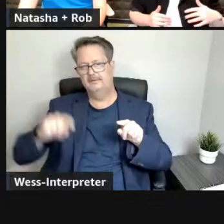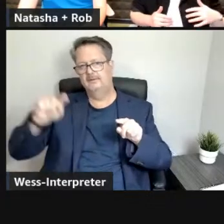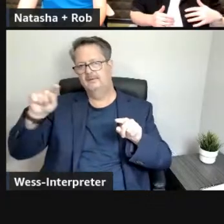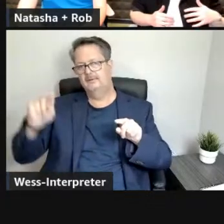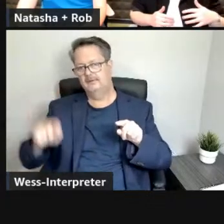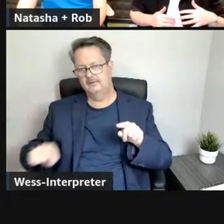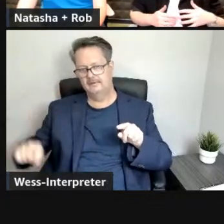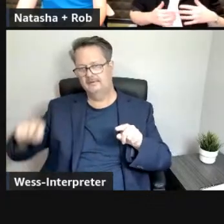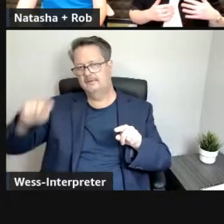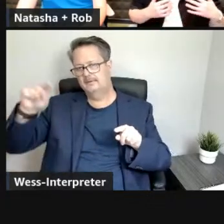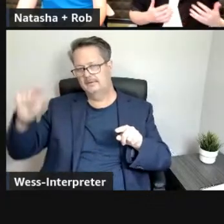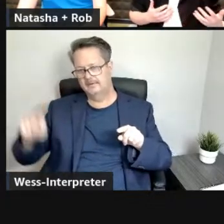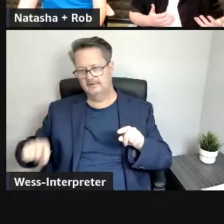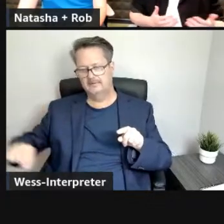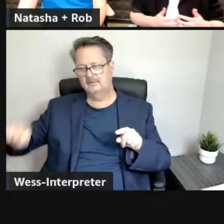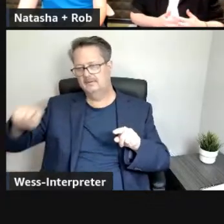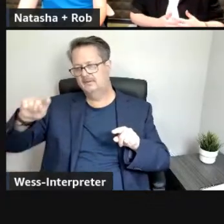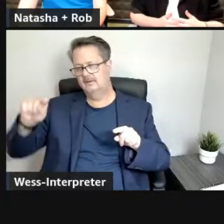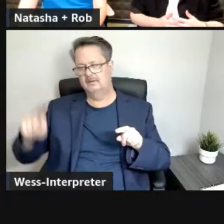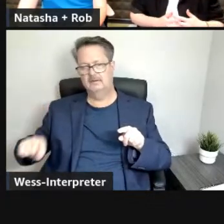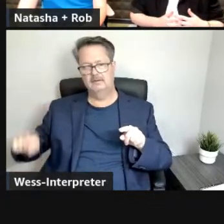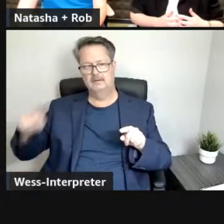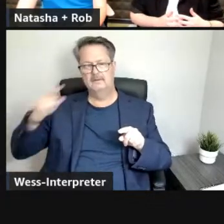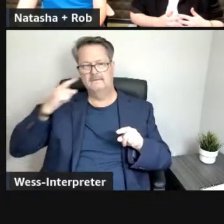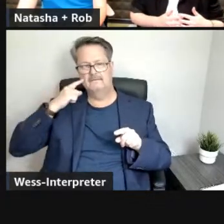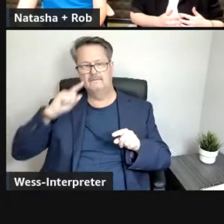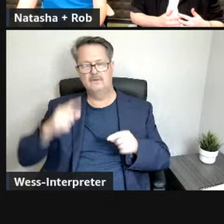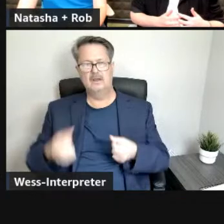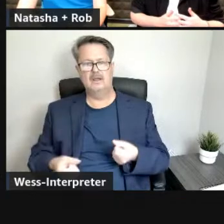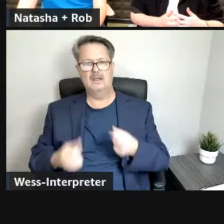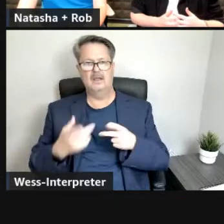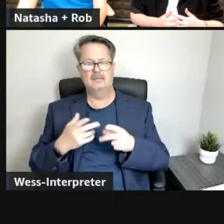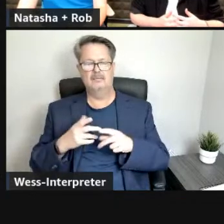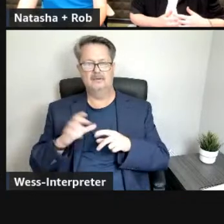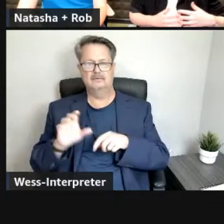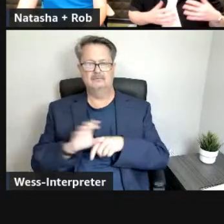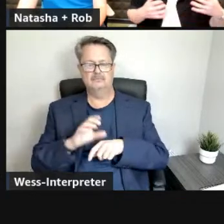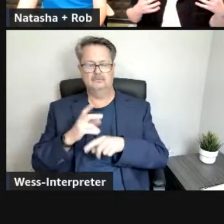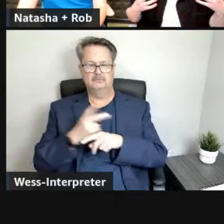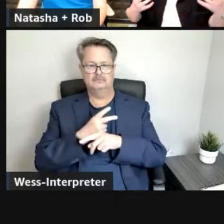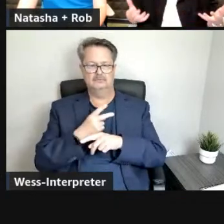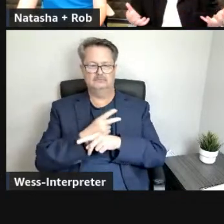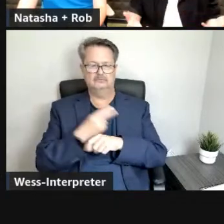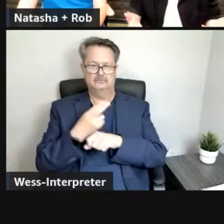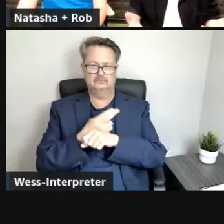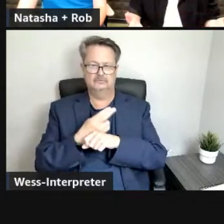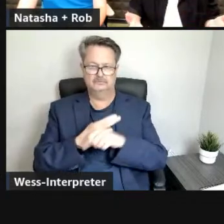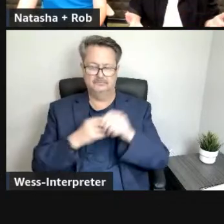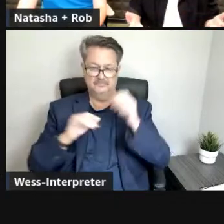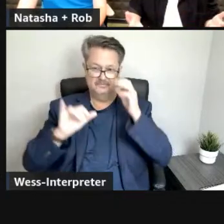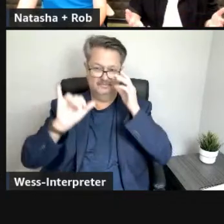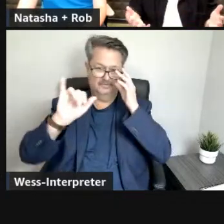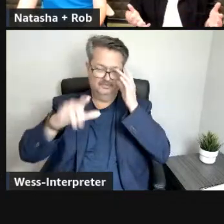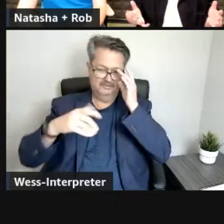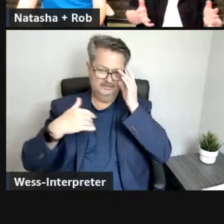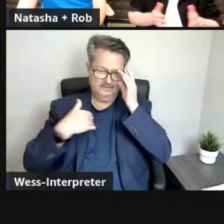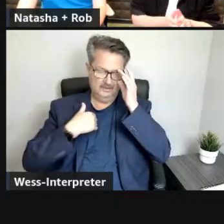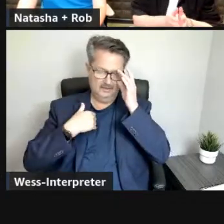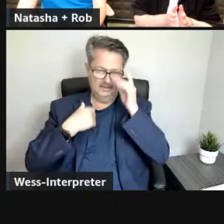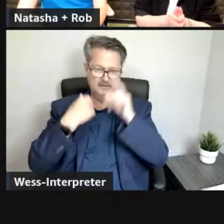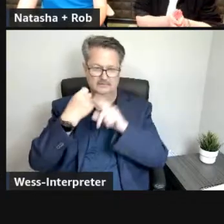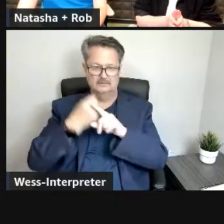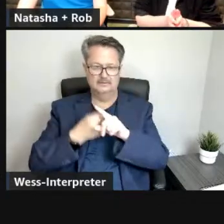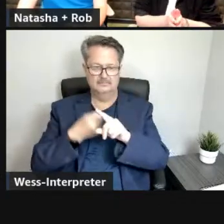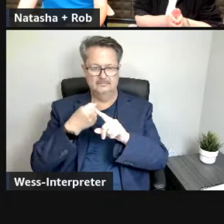and dips in terms of the amount of compute utilization that your workload's using. Now, this has an impact in terms of how